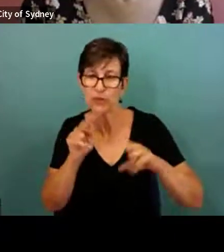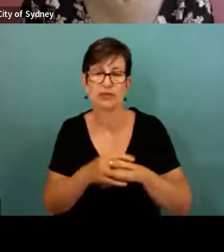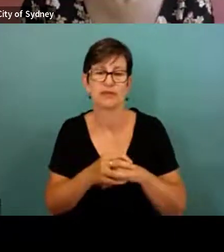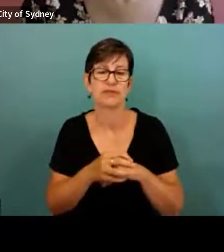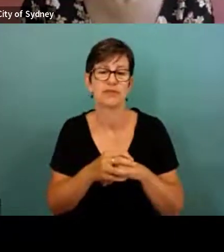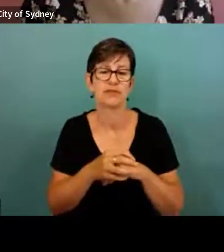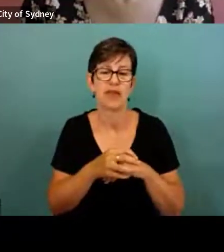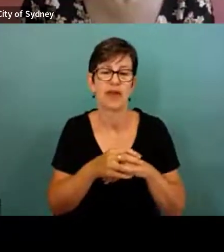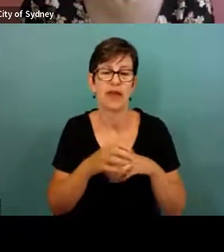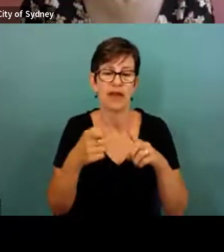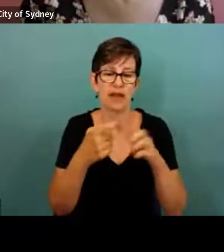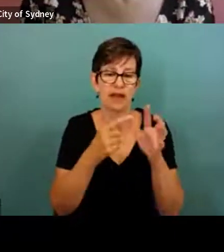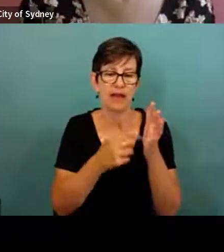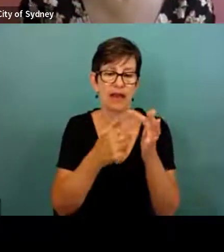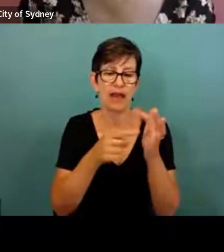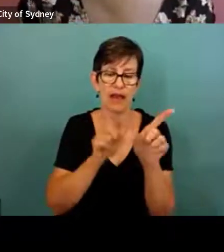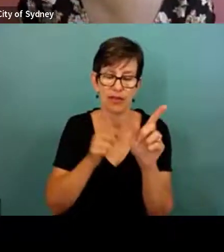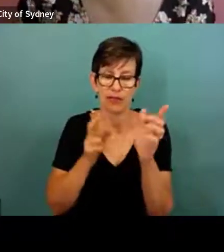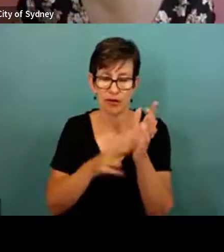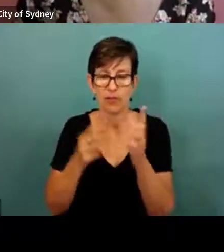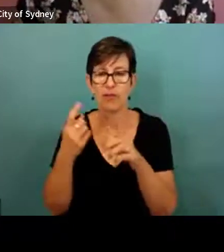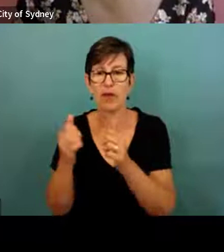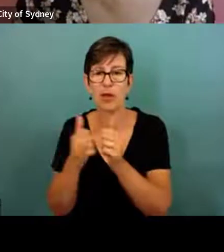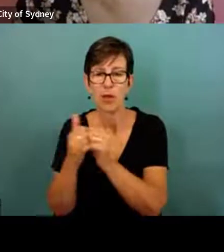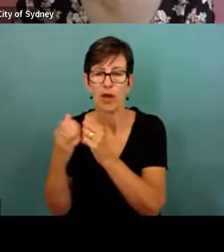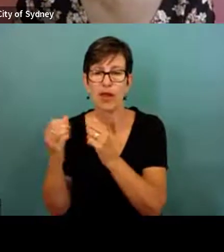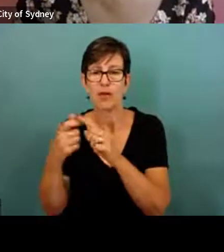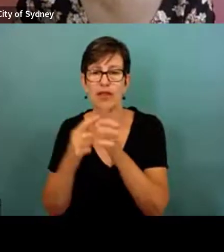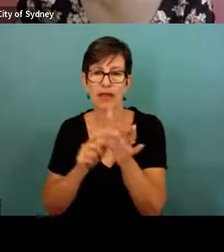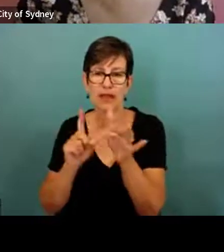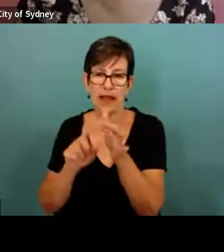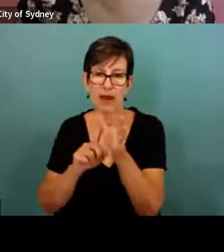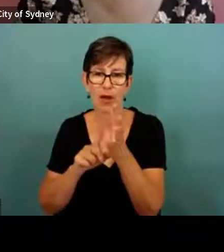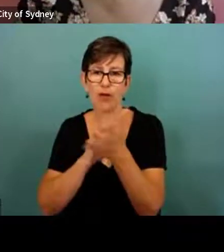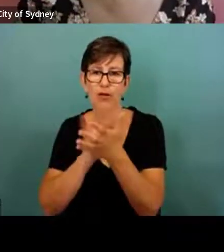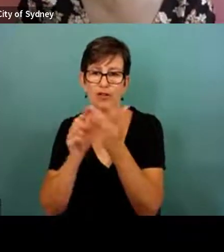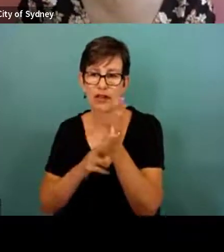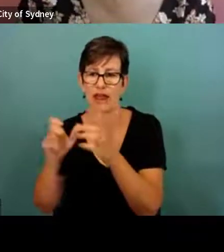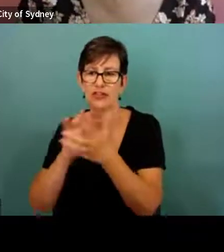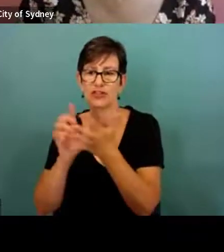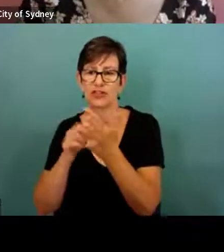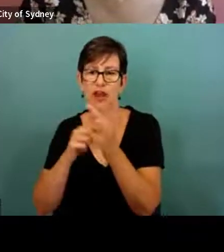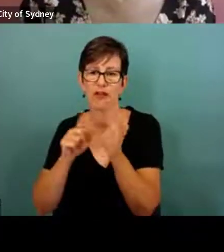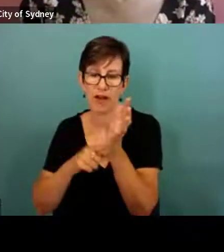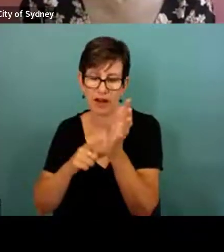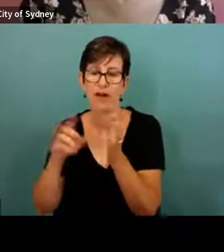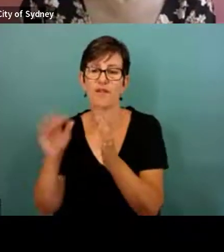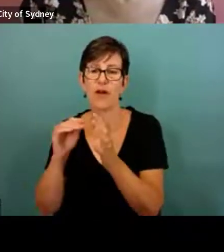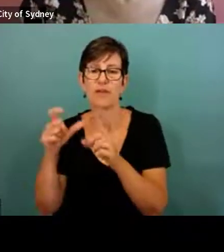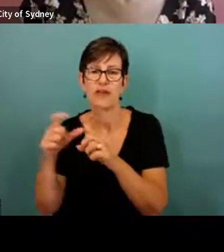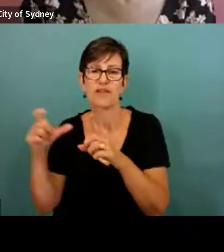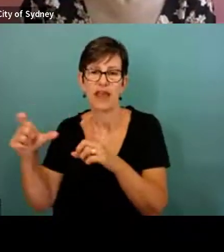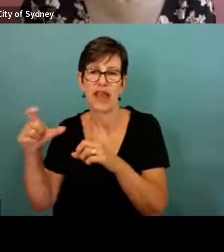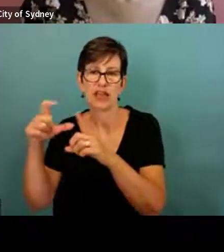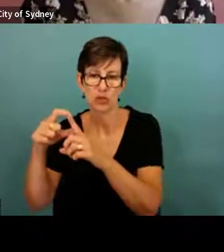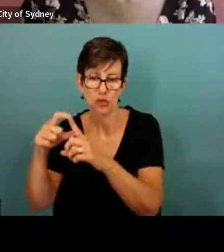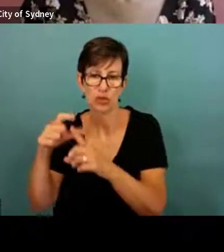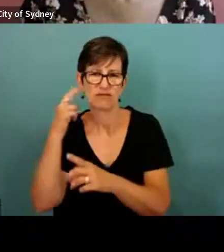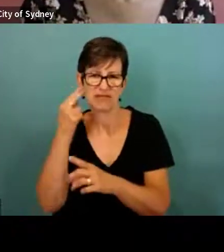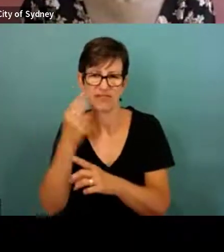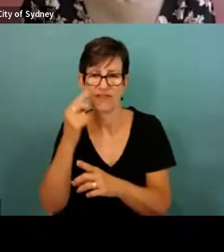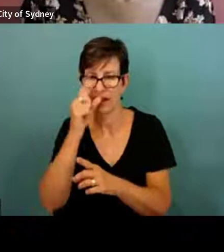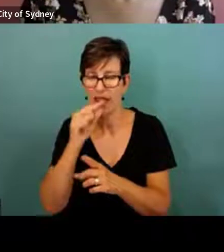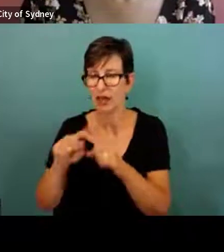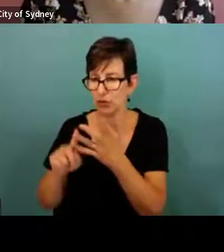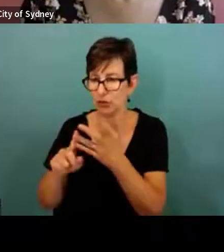been working with Kate Alchin and Cheryl Wilhelm from Deaf Can Do to create their Auslan story times, and we'll